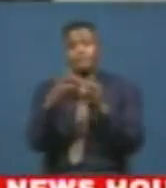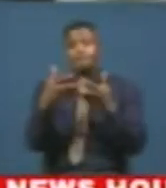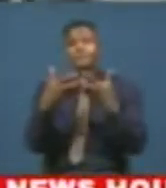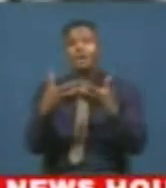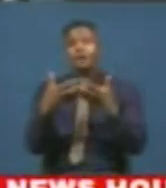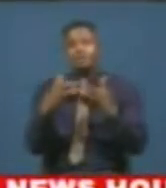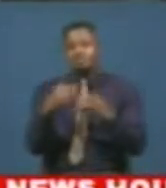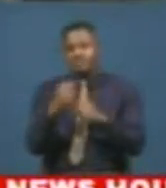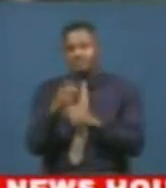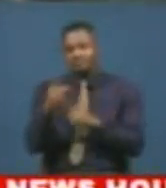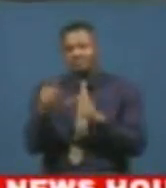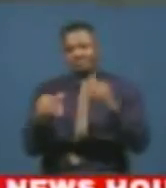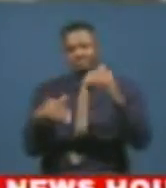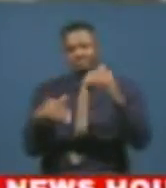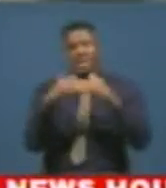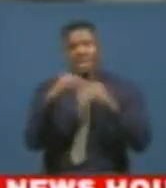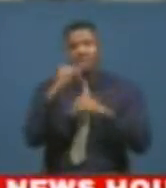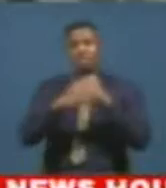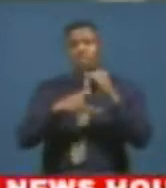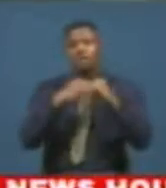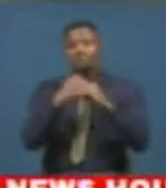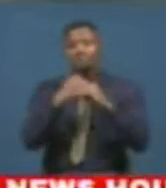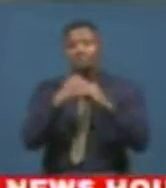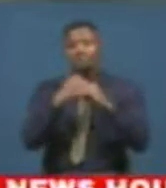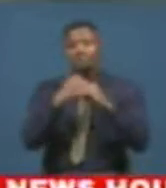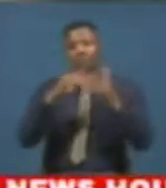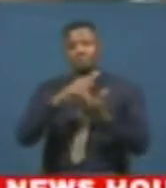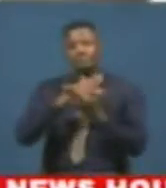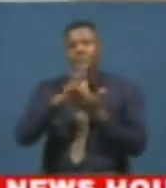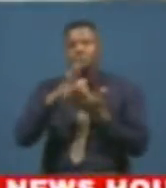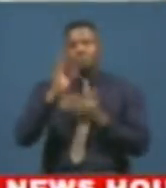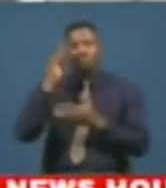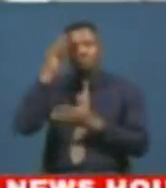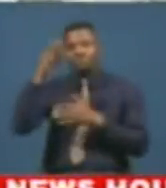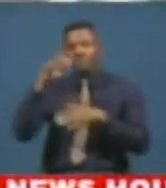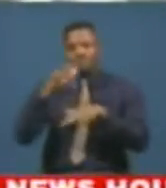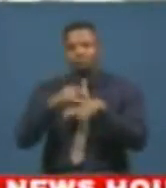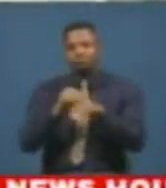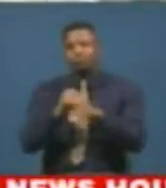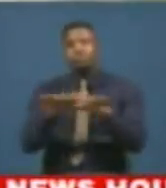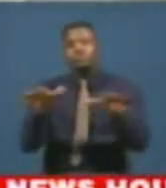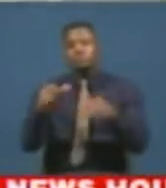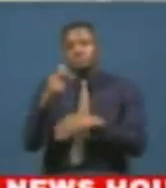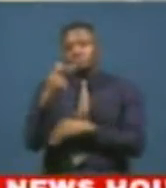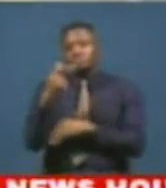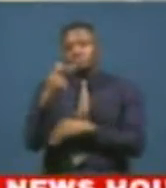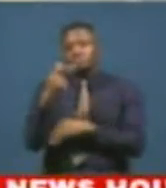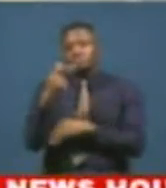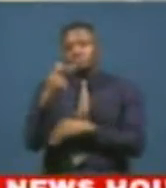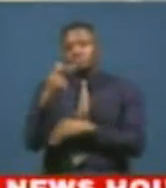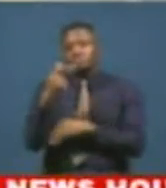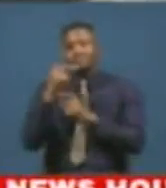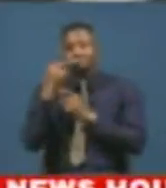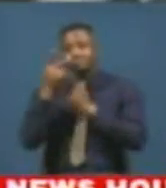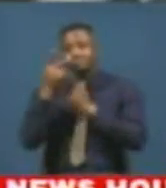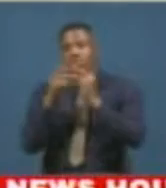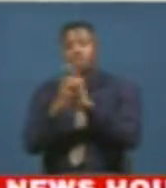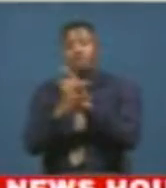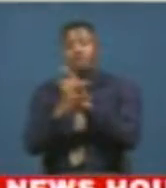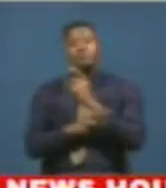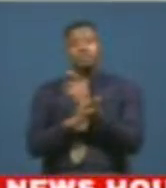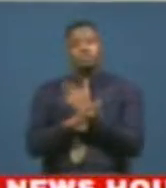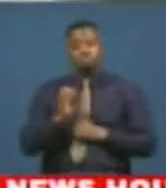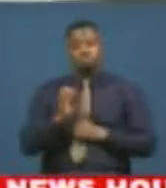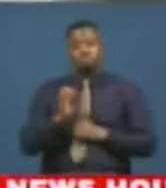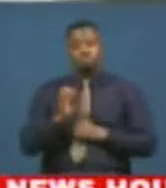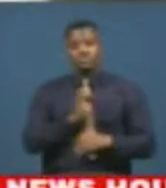meet international standards and avoid any future contamination. GBC News was at the factory when executives of the